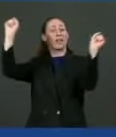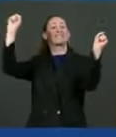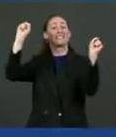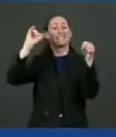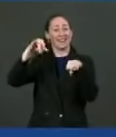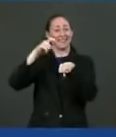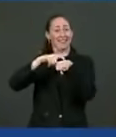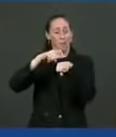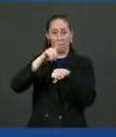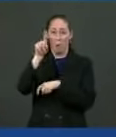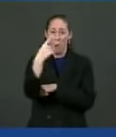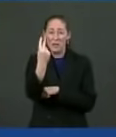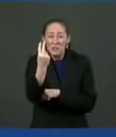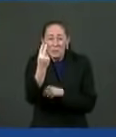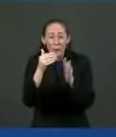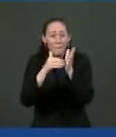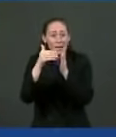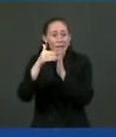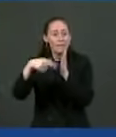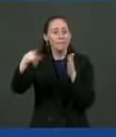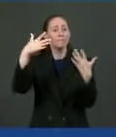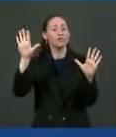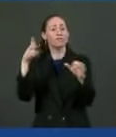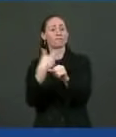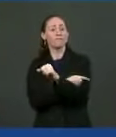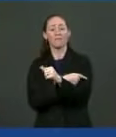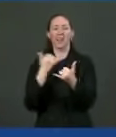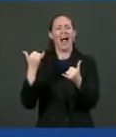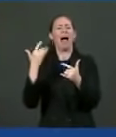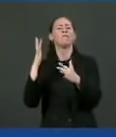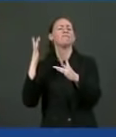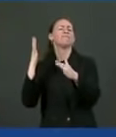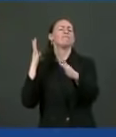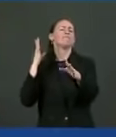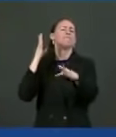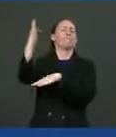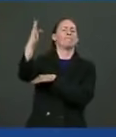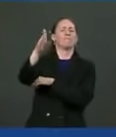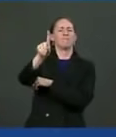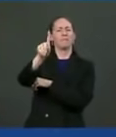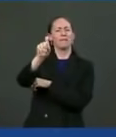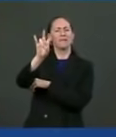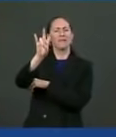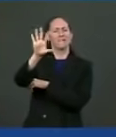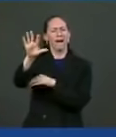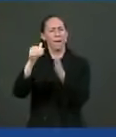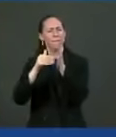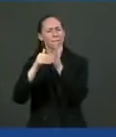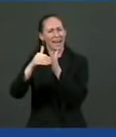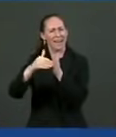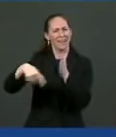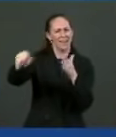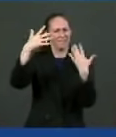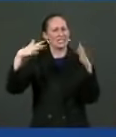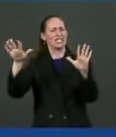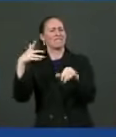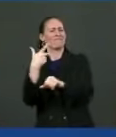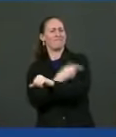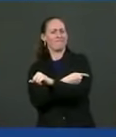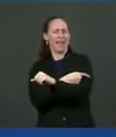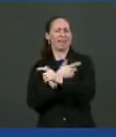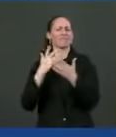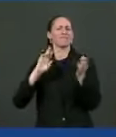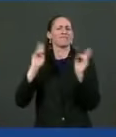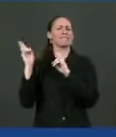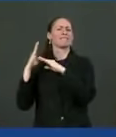over 175 million Americans have that protection. Before I took office, we hadn't ordered enough